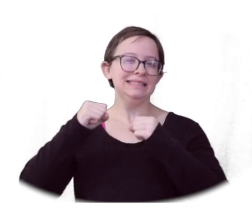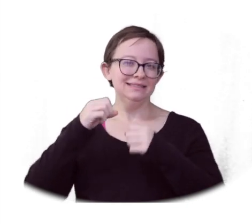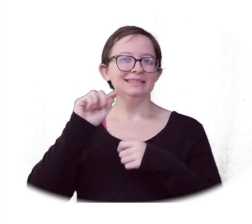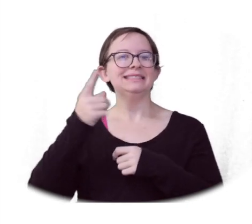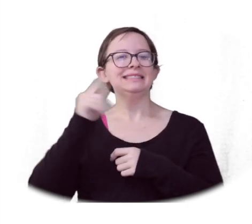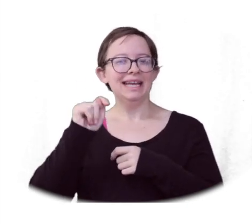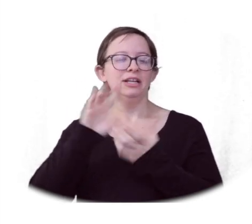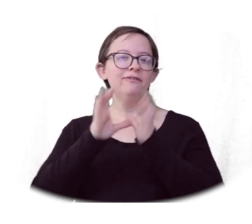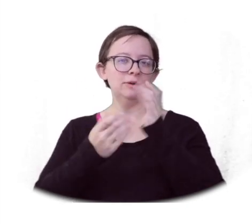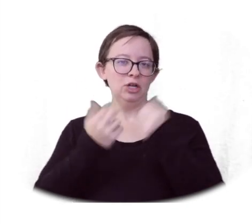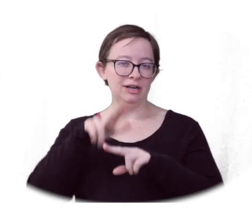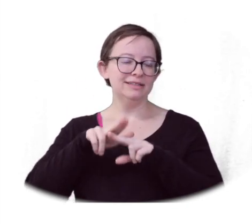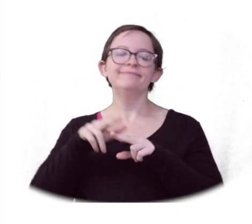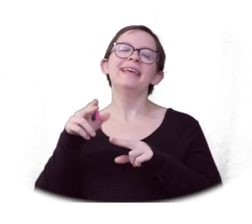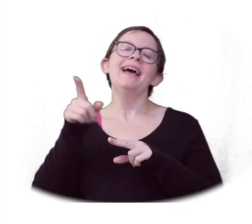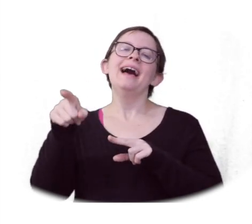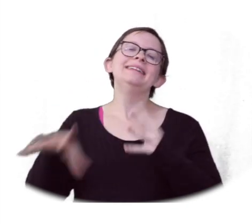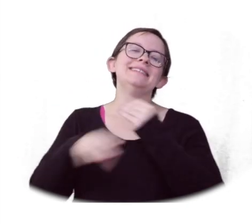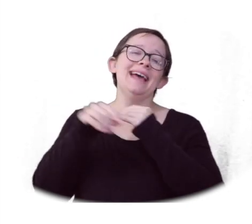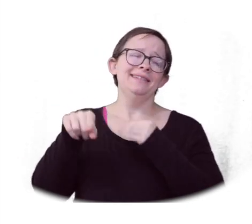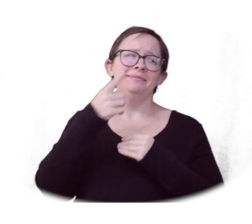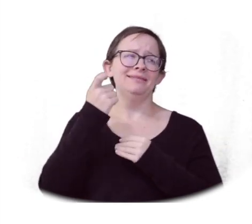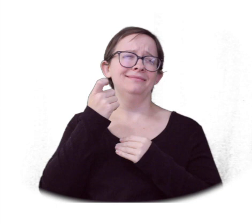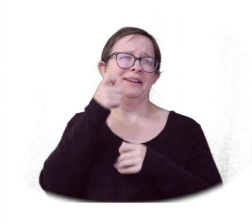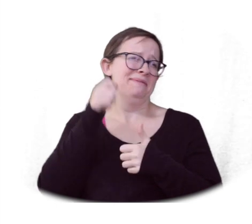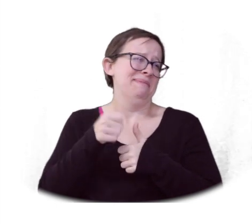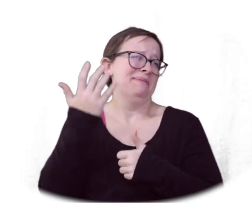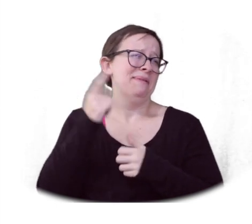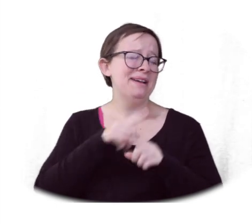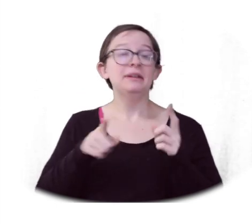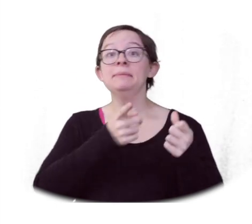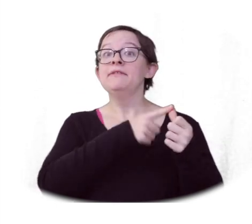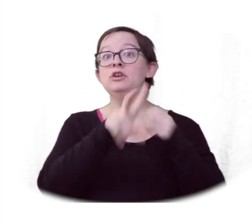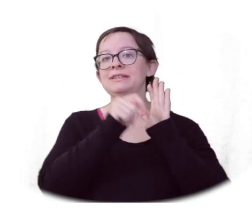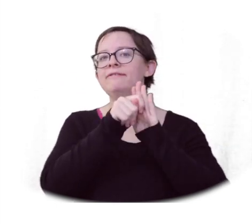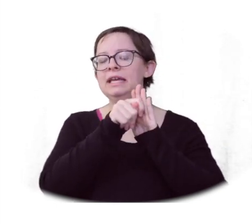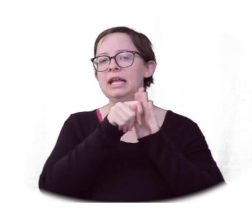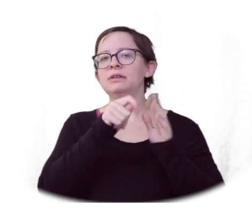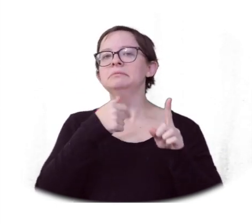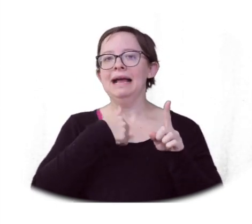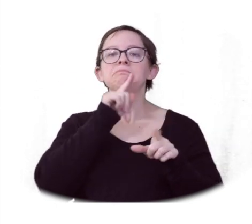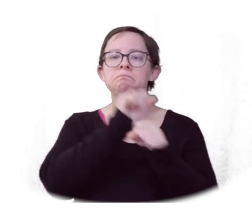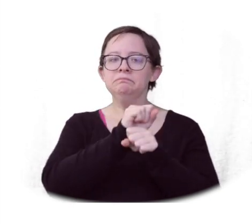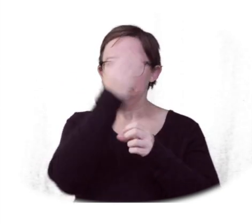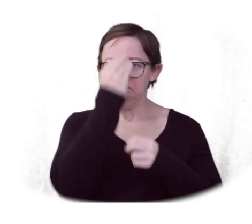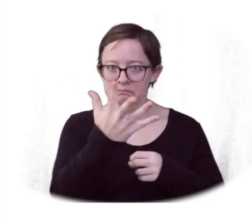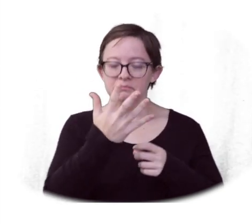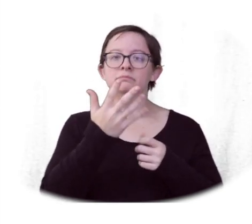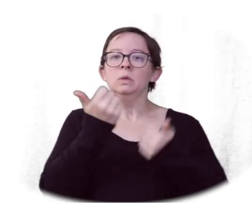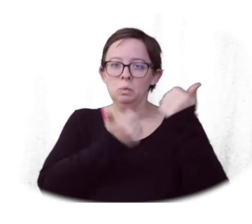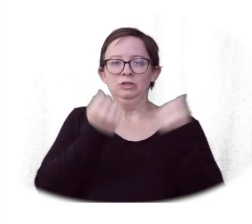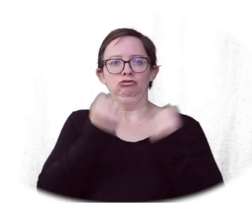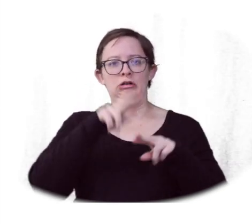seat. I just put this on here because I don't remember why, but in my first video, I actually